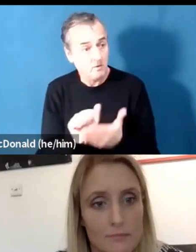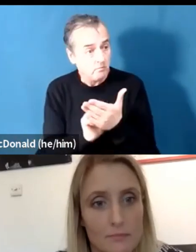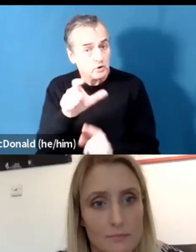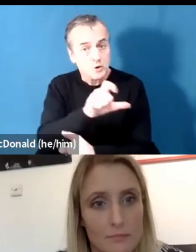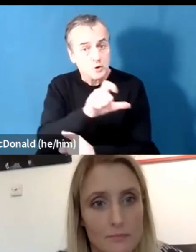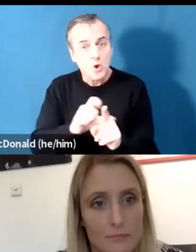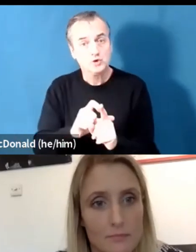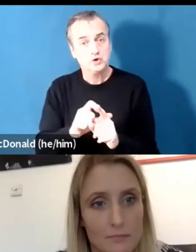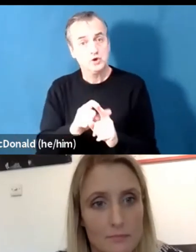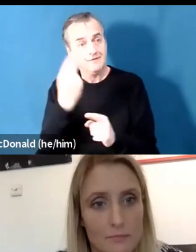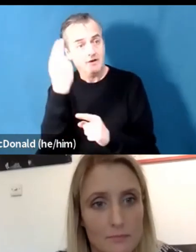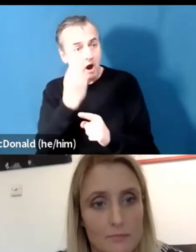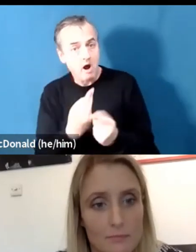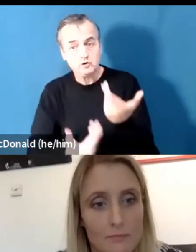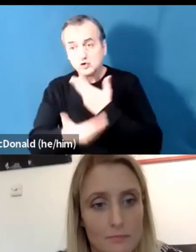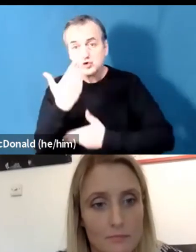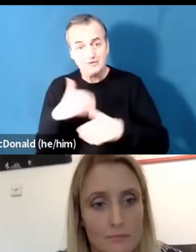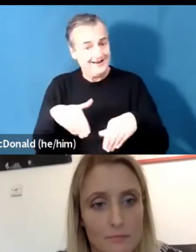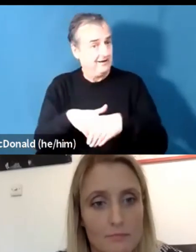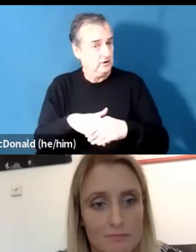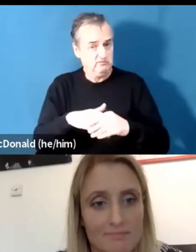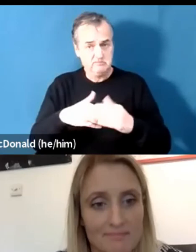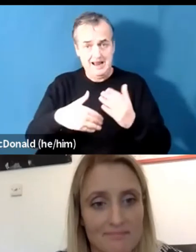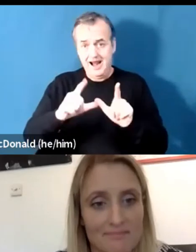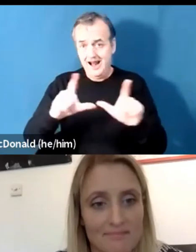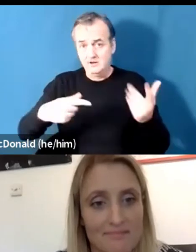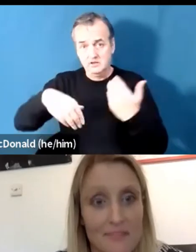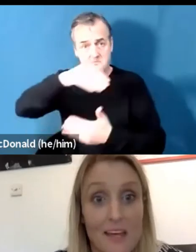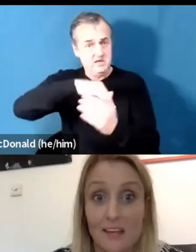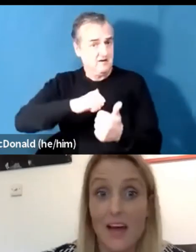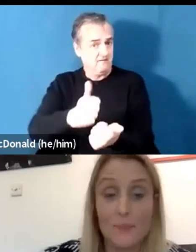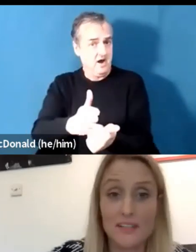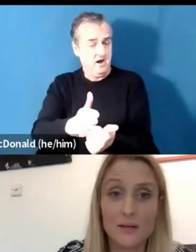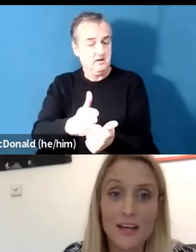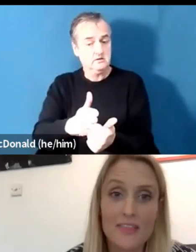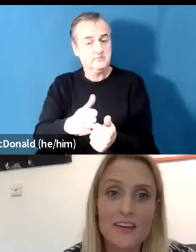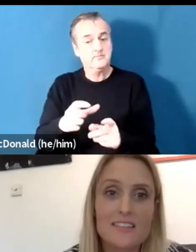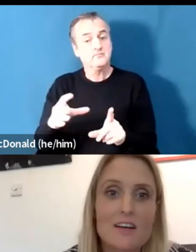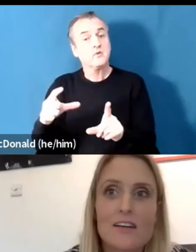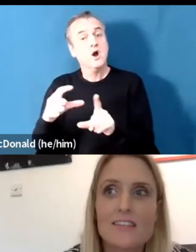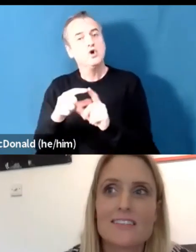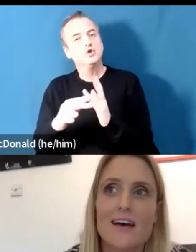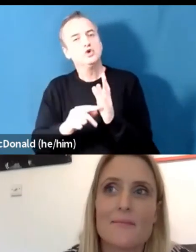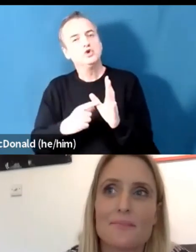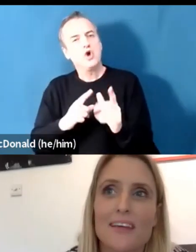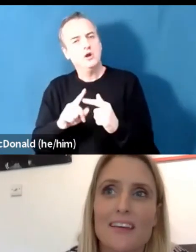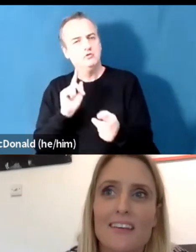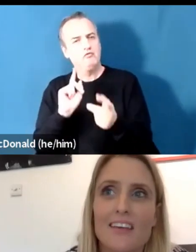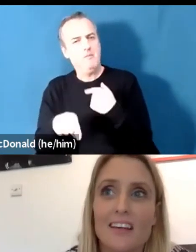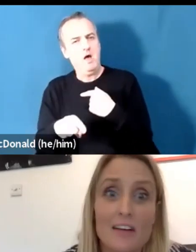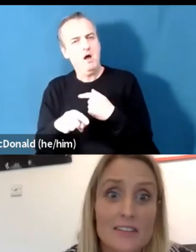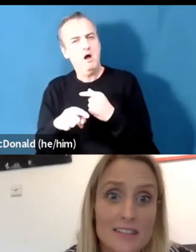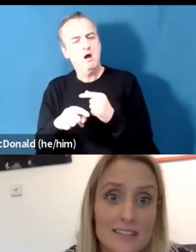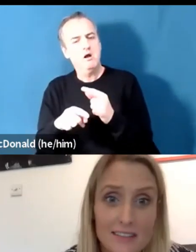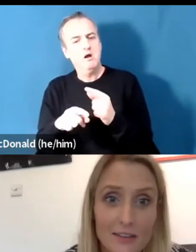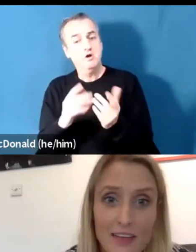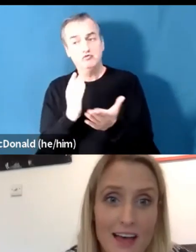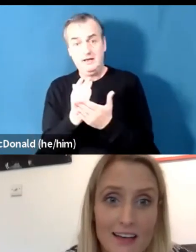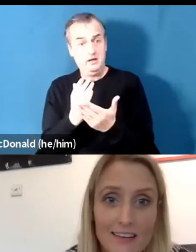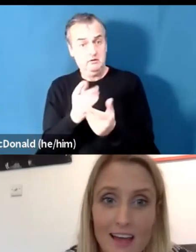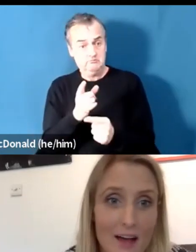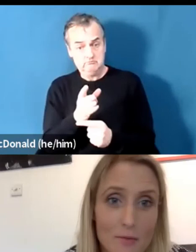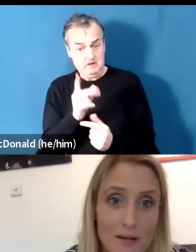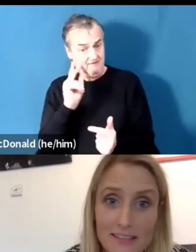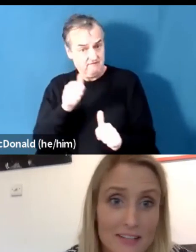in art and in stories. So yeah, go for it. Donna? Yeah, absolutely. I think as long as the clarity is still